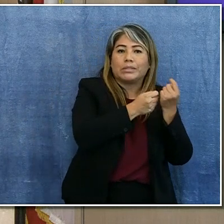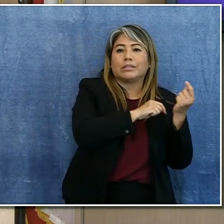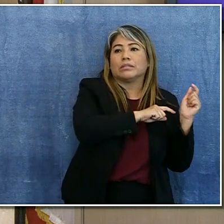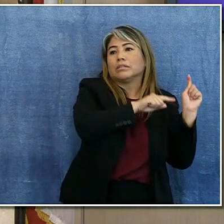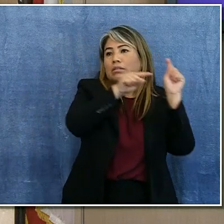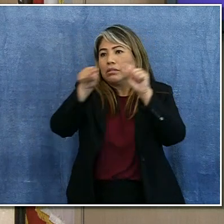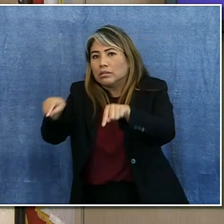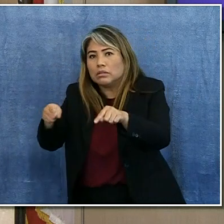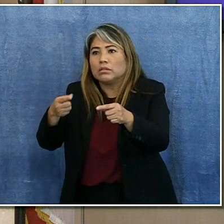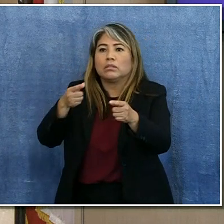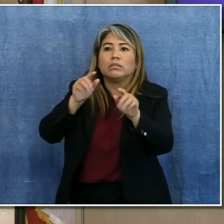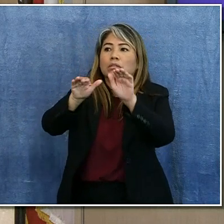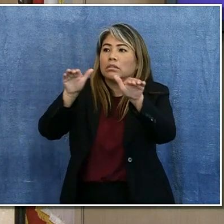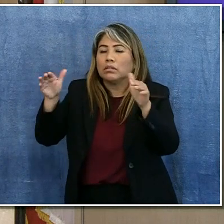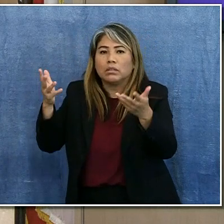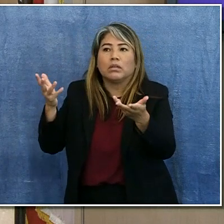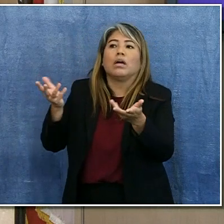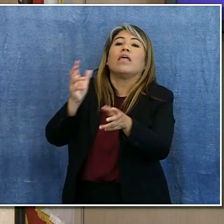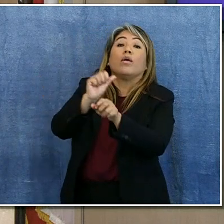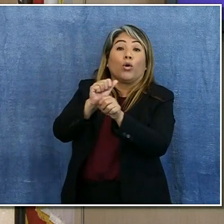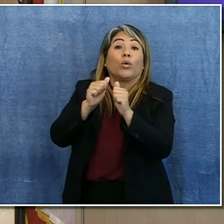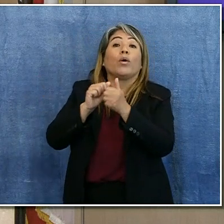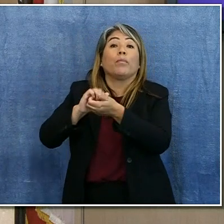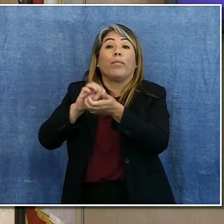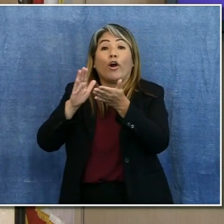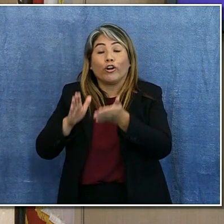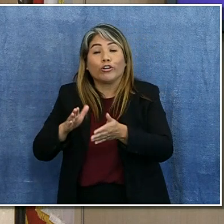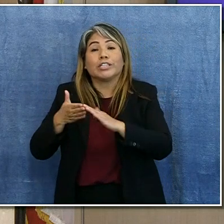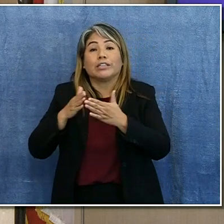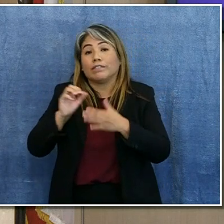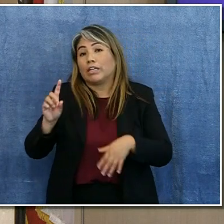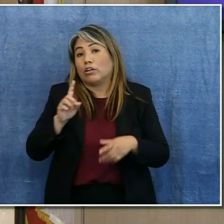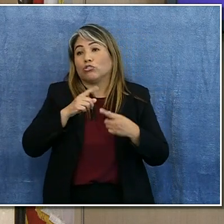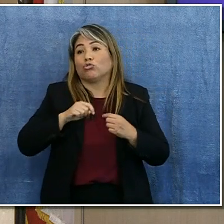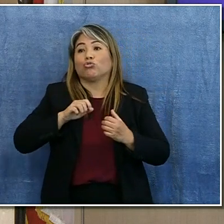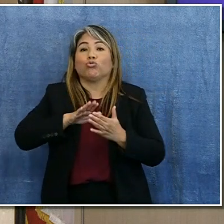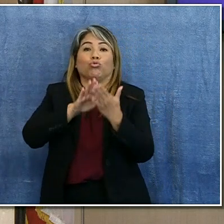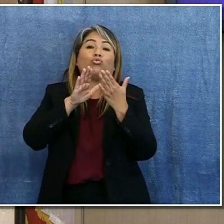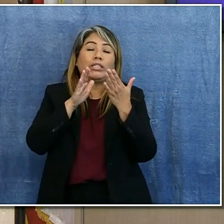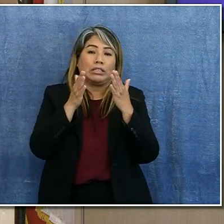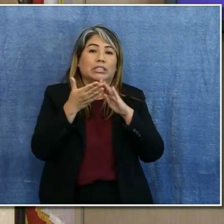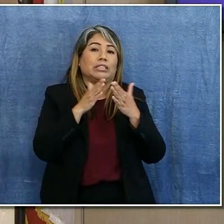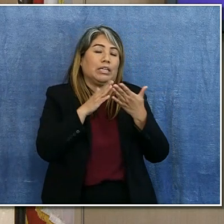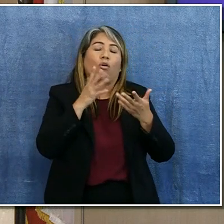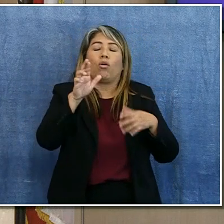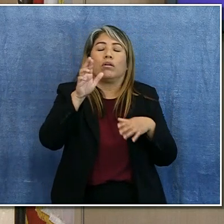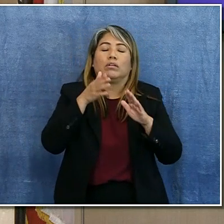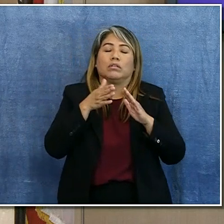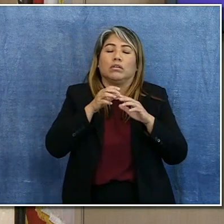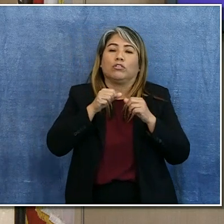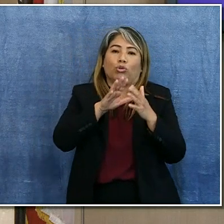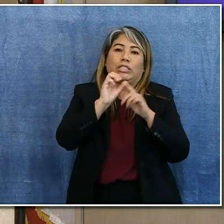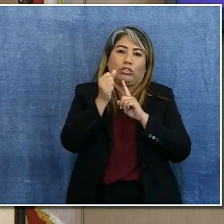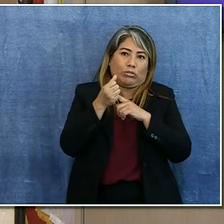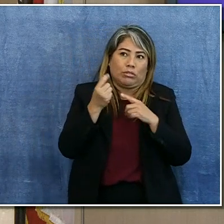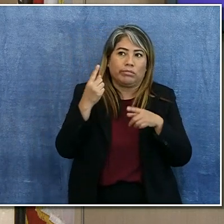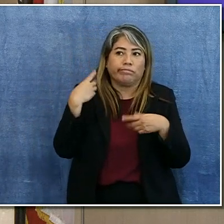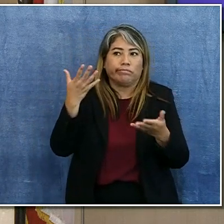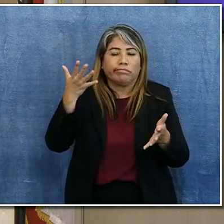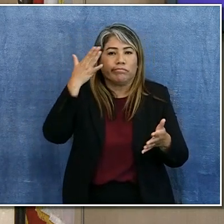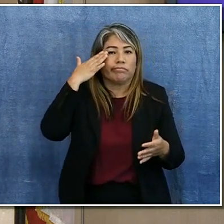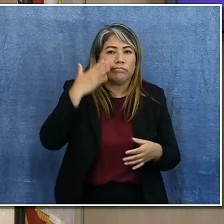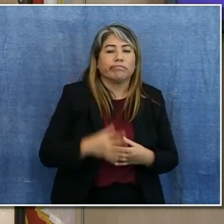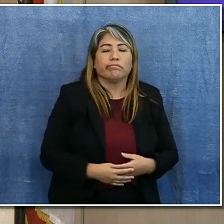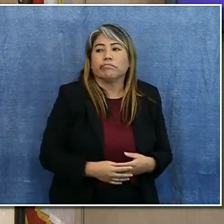gatherings, again, working with their partners in the city of San Diego to try and address the situation there that's been ongoing.